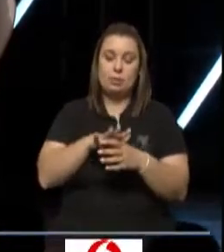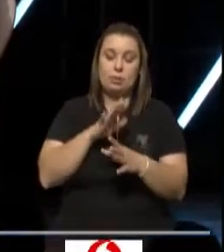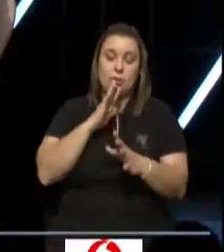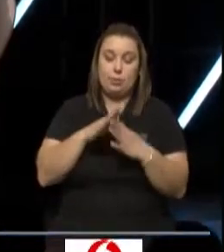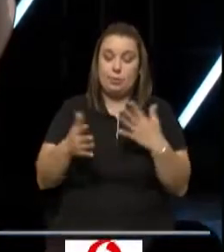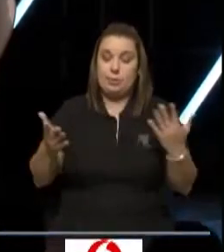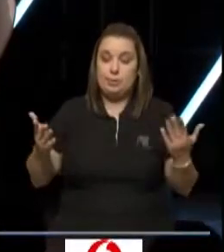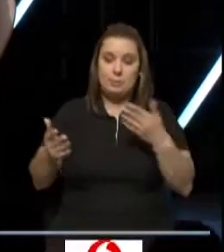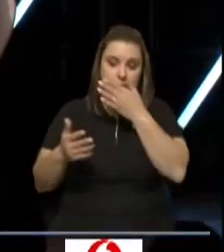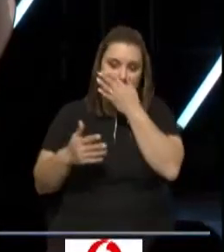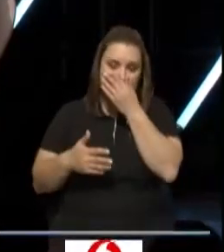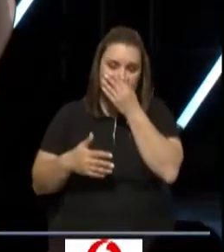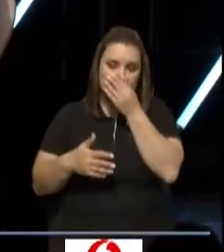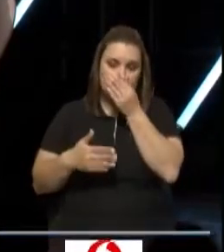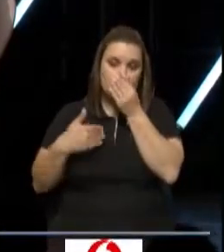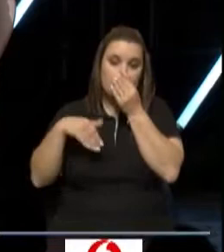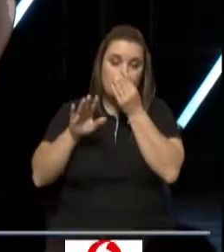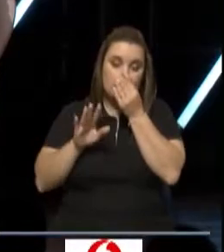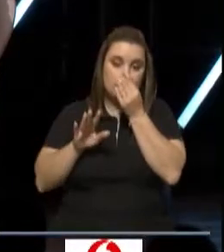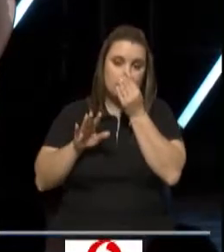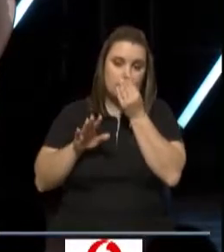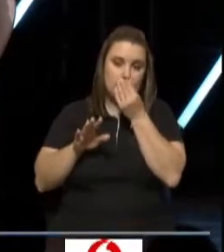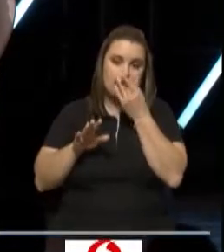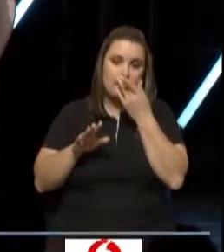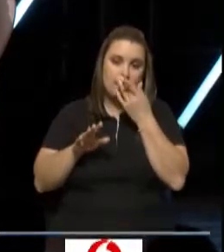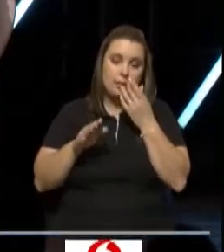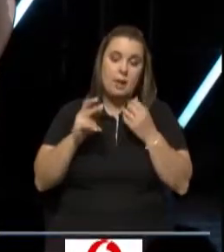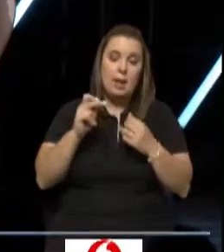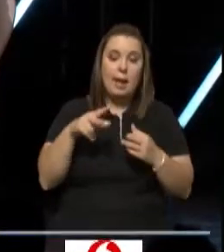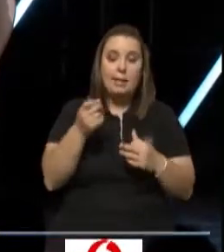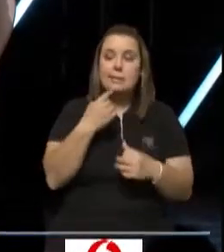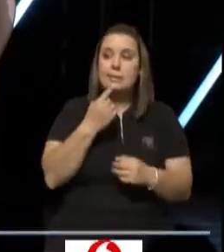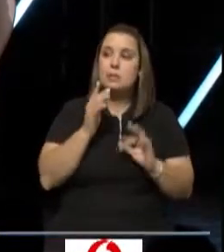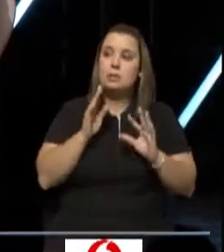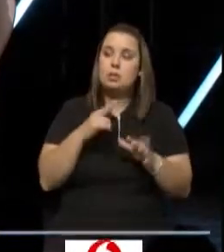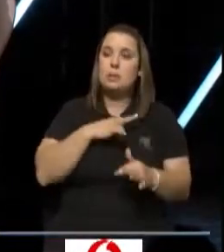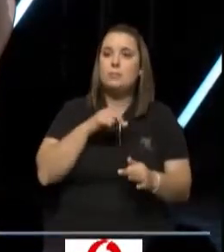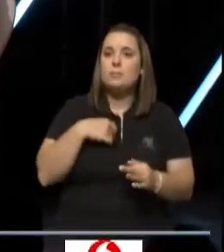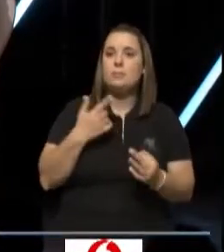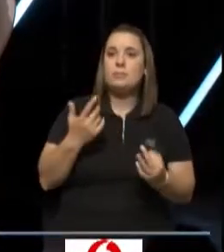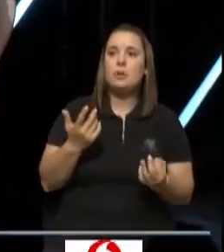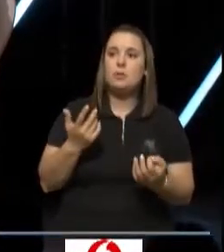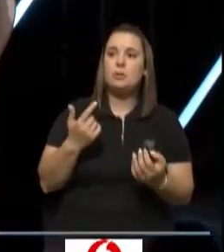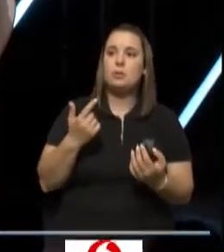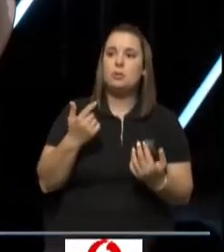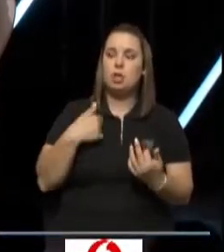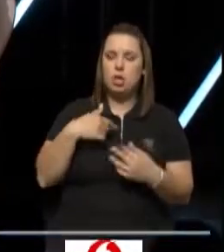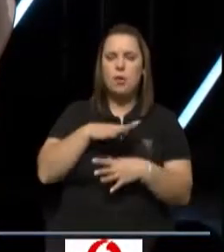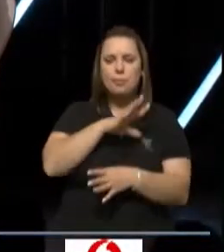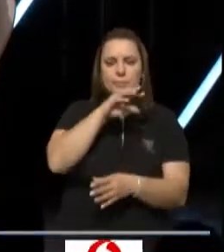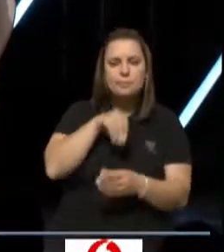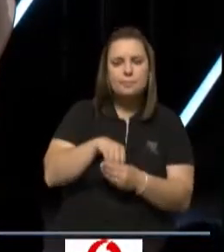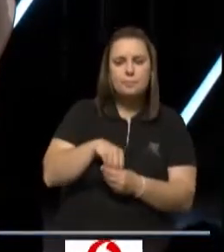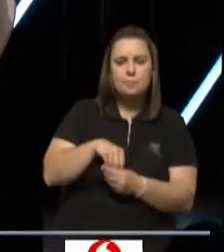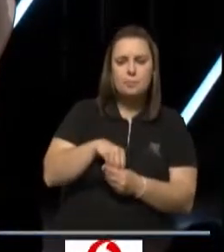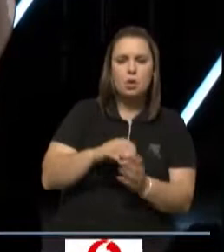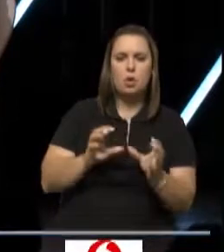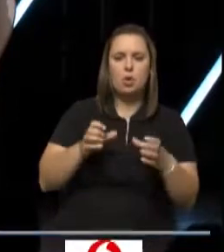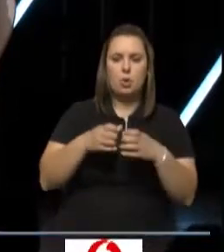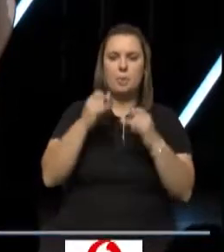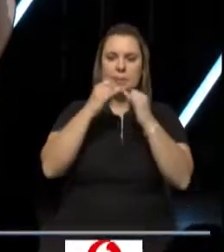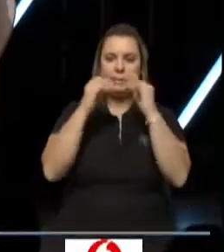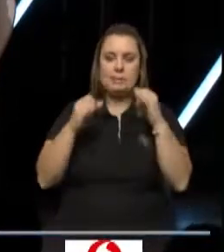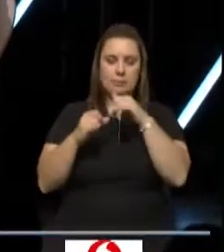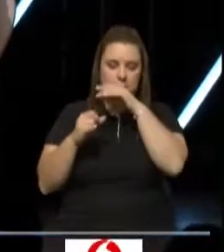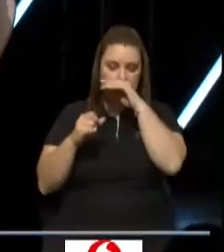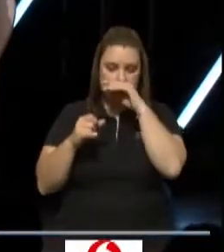still, the way these things happened, but better not say much about that. As you referred, I belong